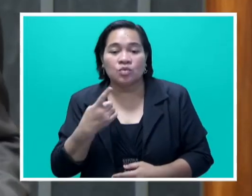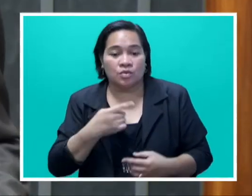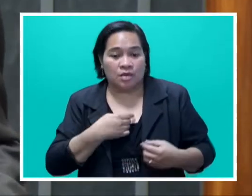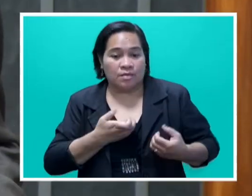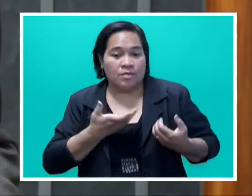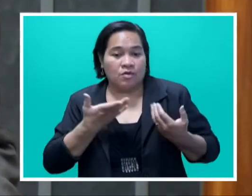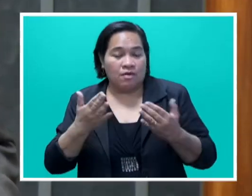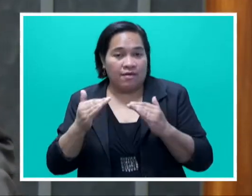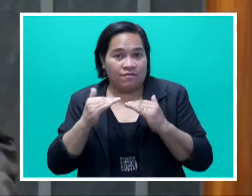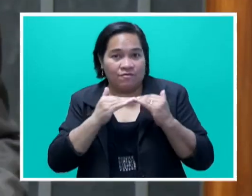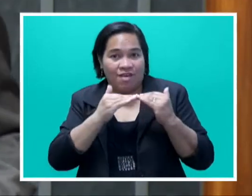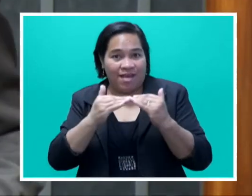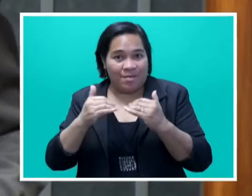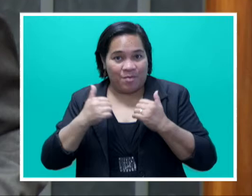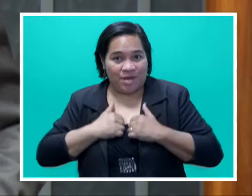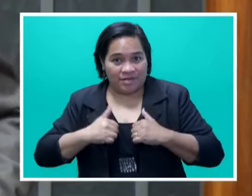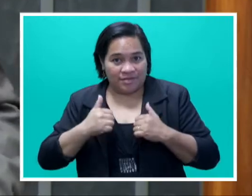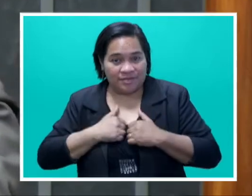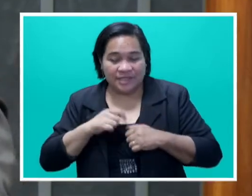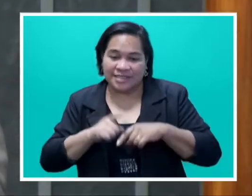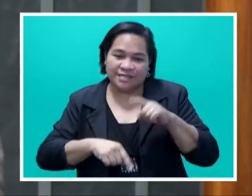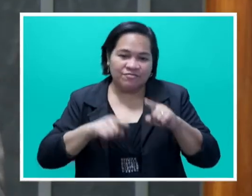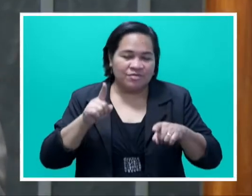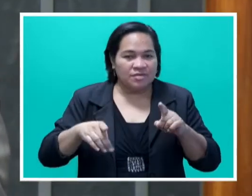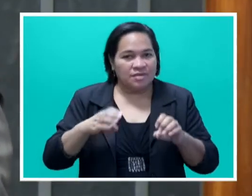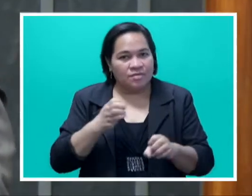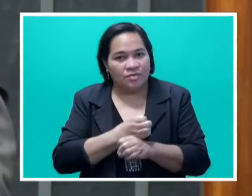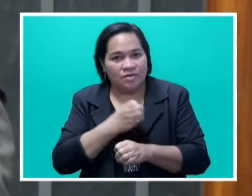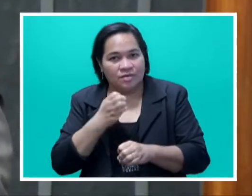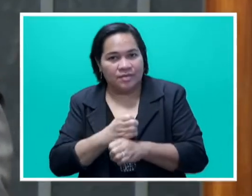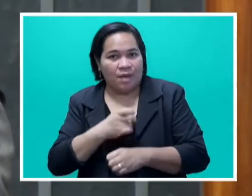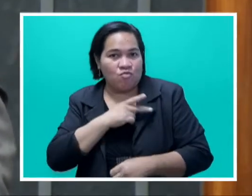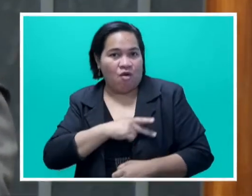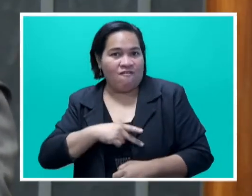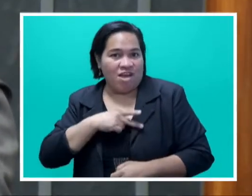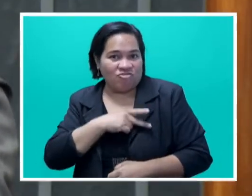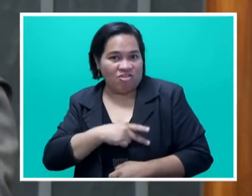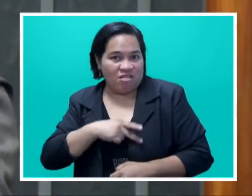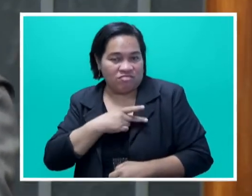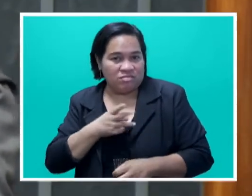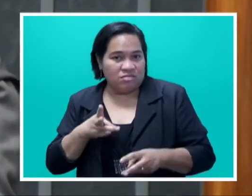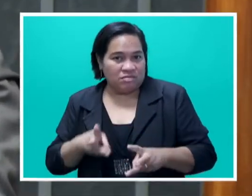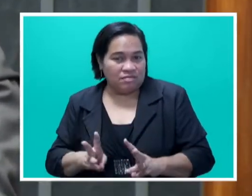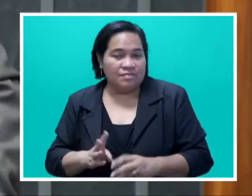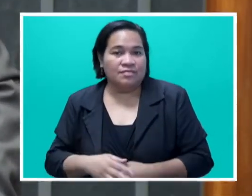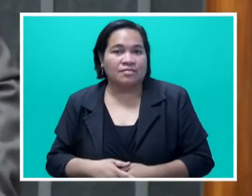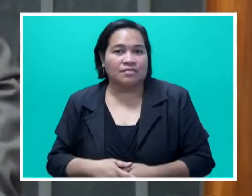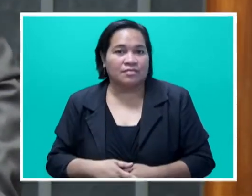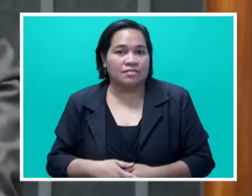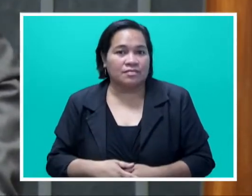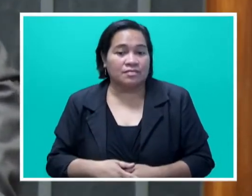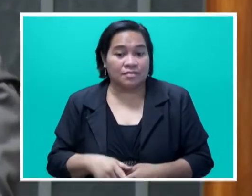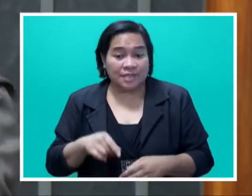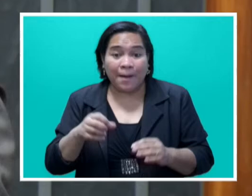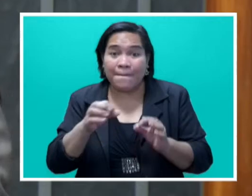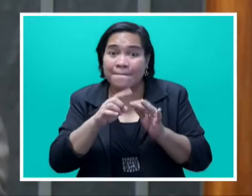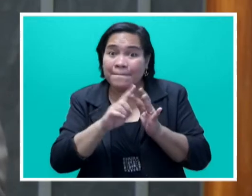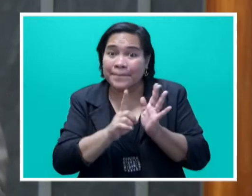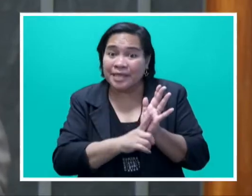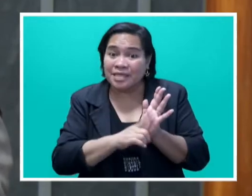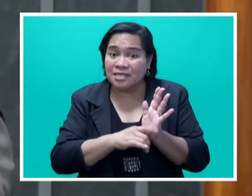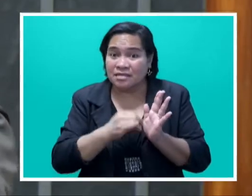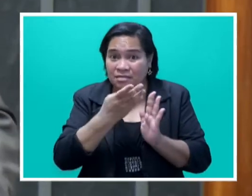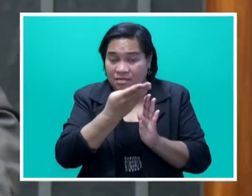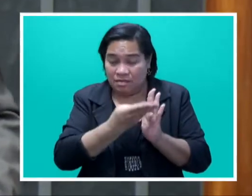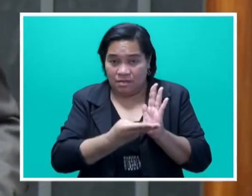practice in a variety of employment and professional fronts. Mr. Speaker, these bills are important